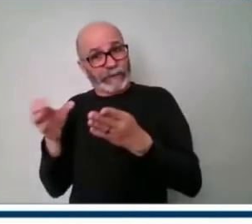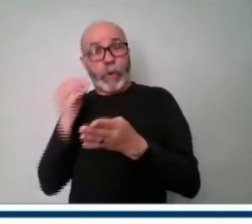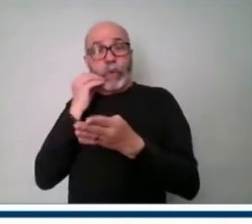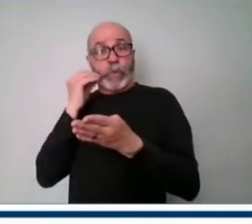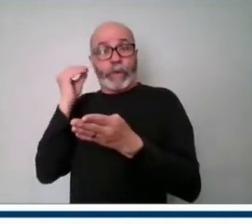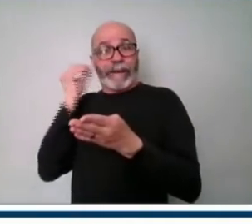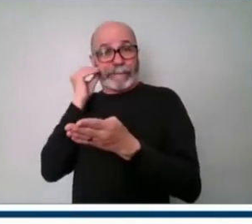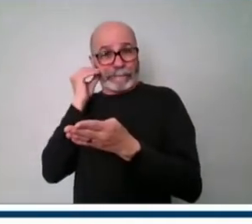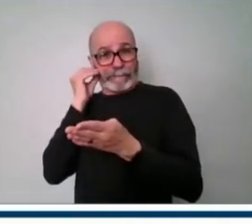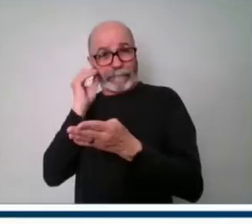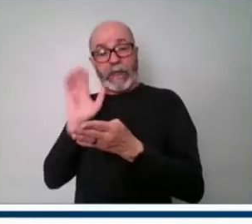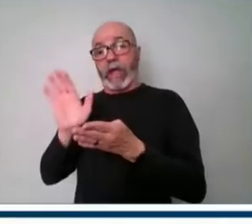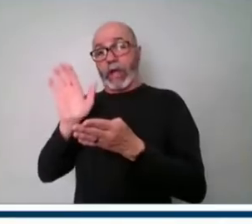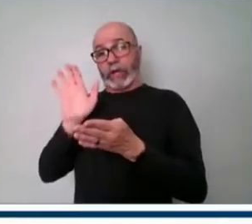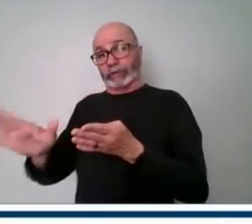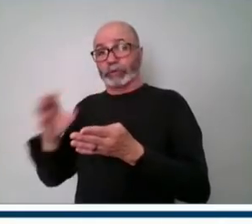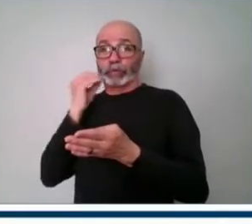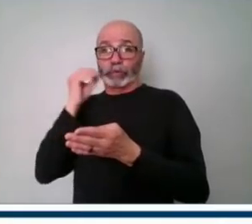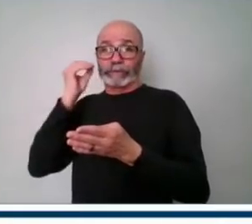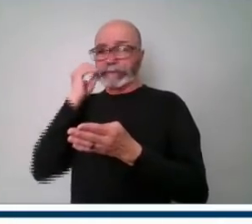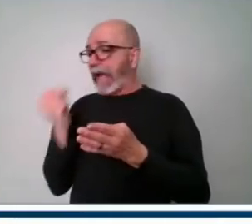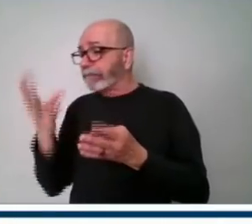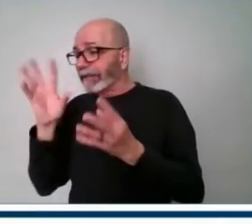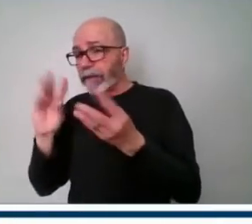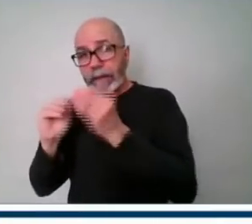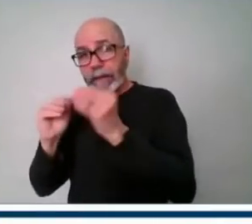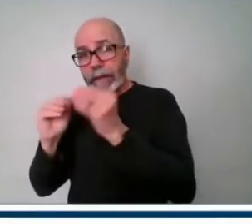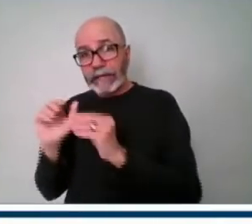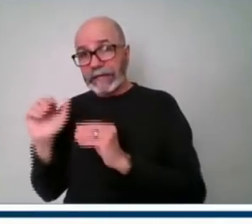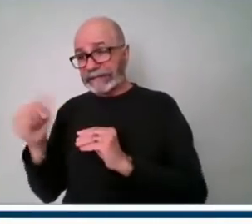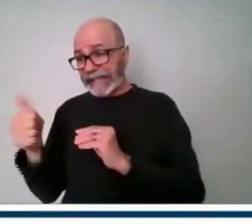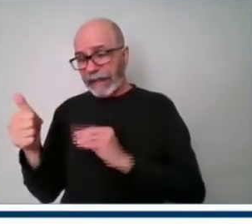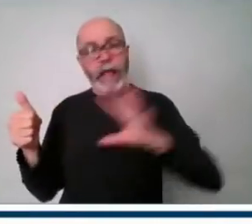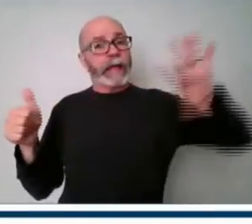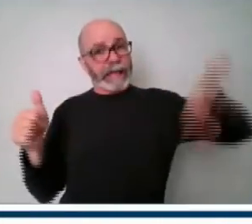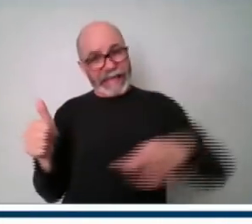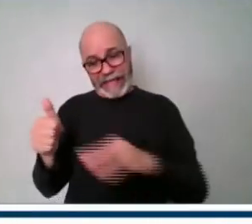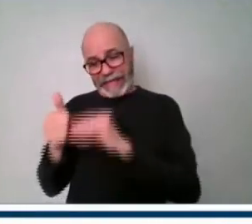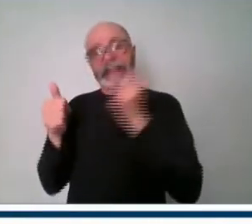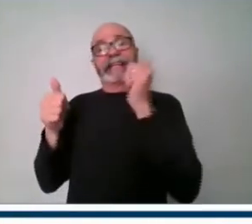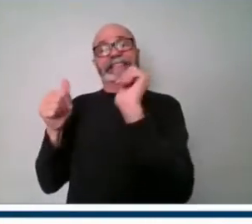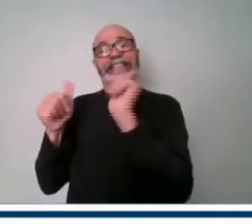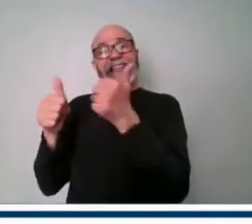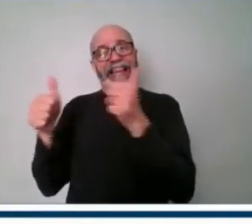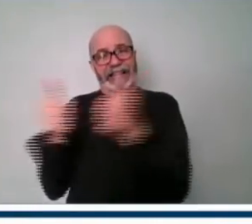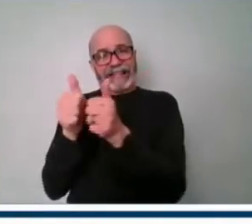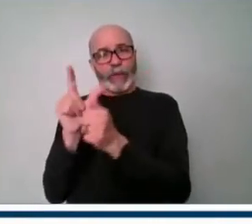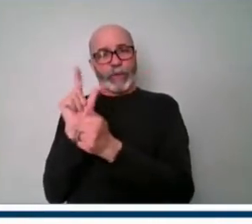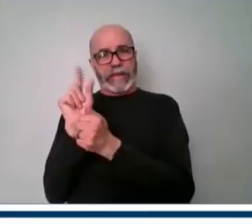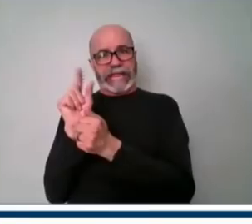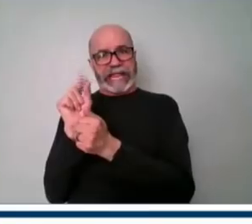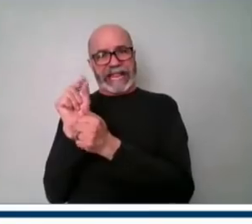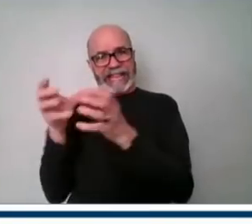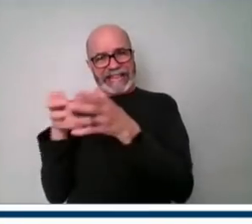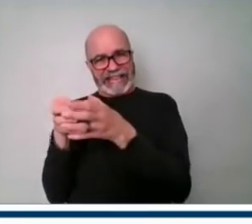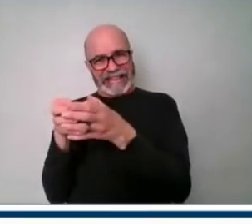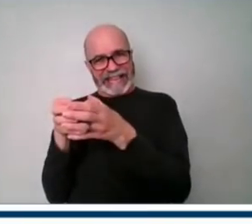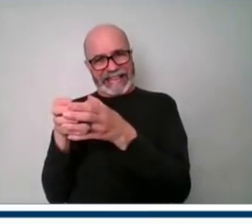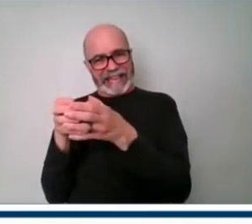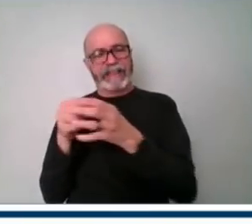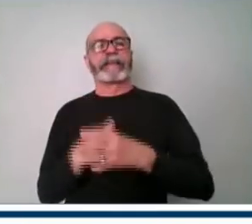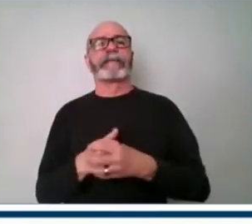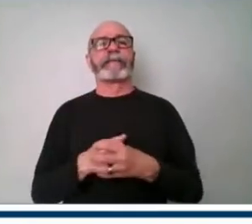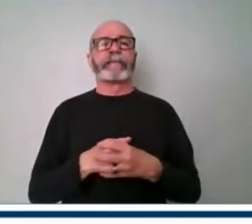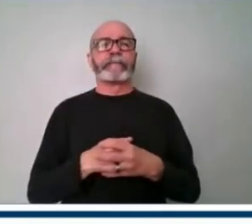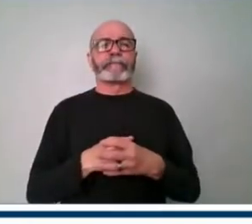10. Moving on to global. Alicia, do you have a question? Yeah, this one's for Rankin. I'm just wondering if you can,